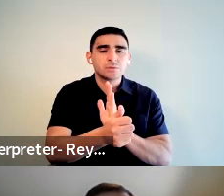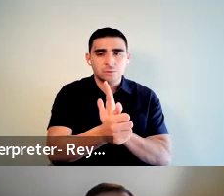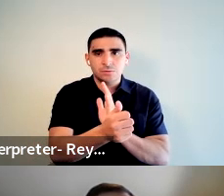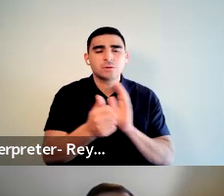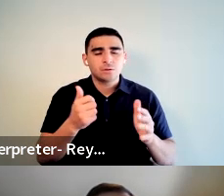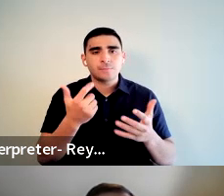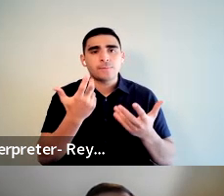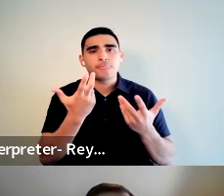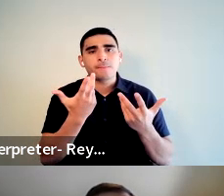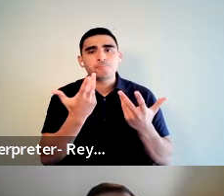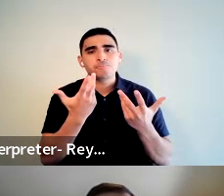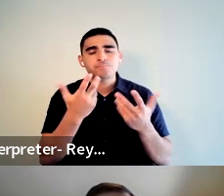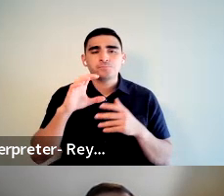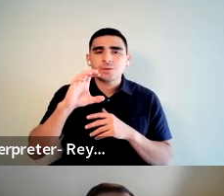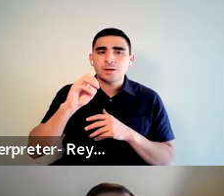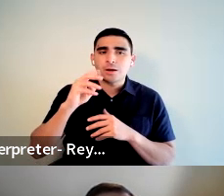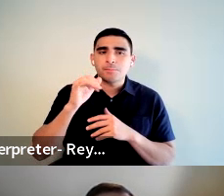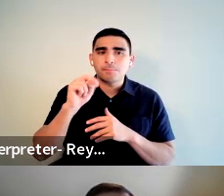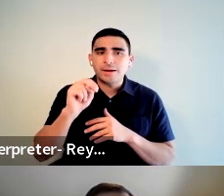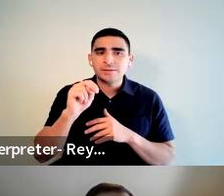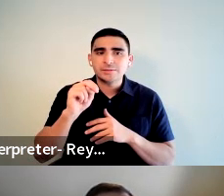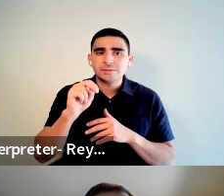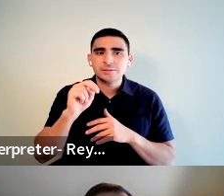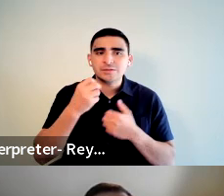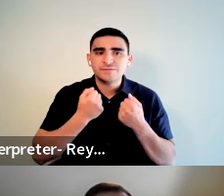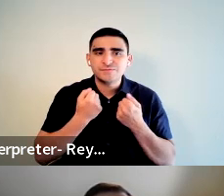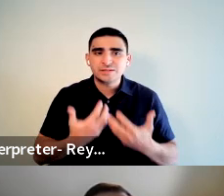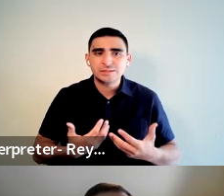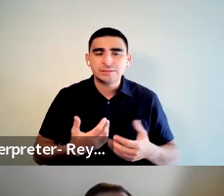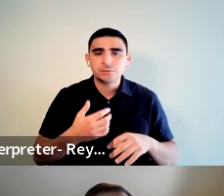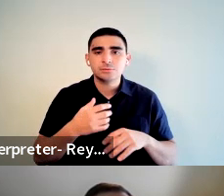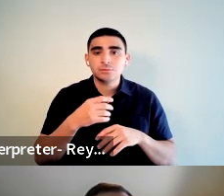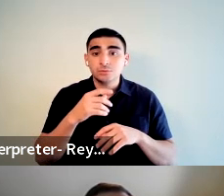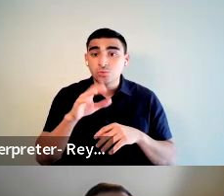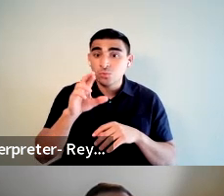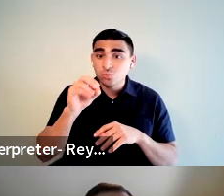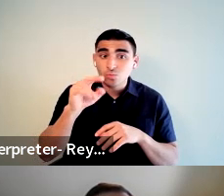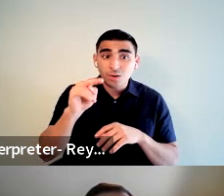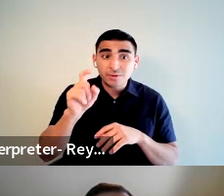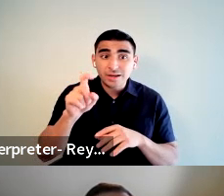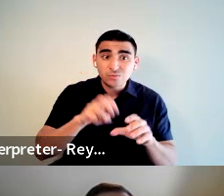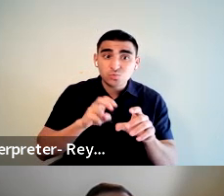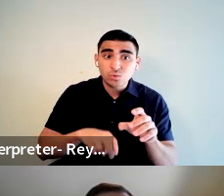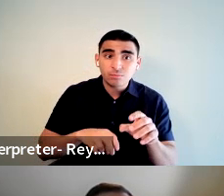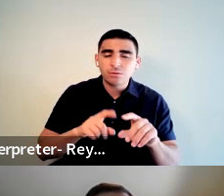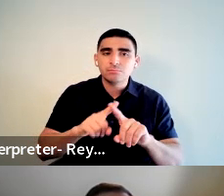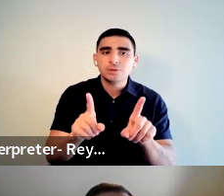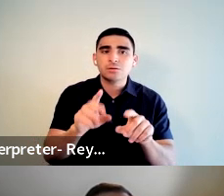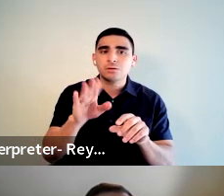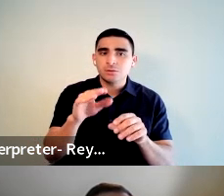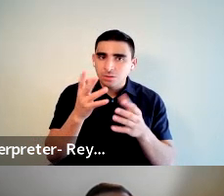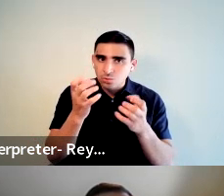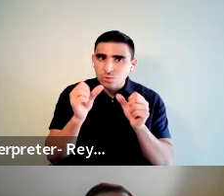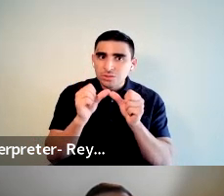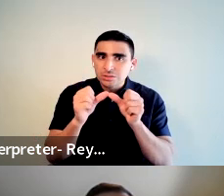compassion fatigue. So I just, and I know Rob and I am going to have to drop off. So I would love to be a part still ongoing with